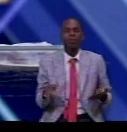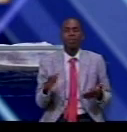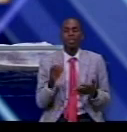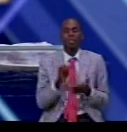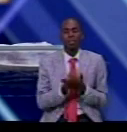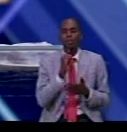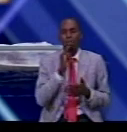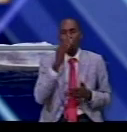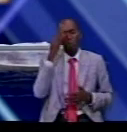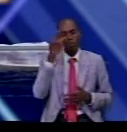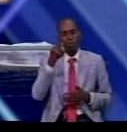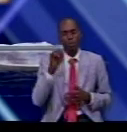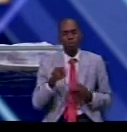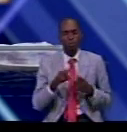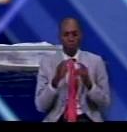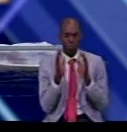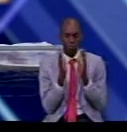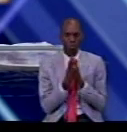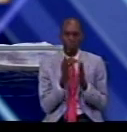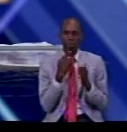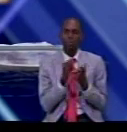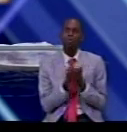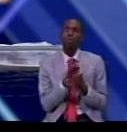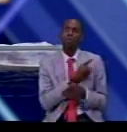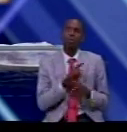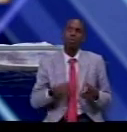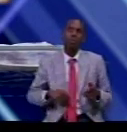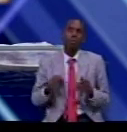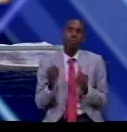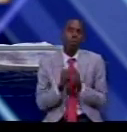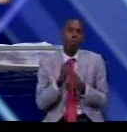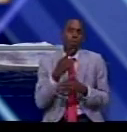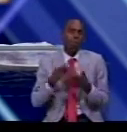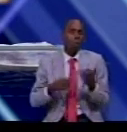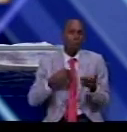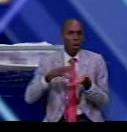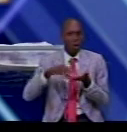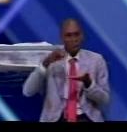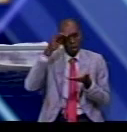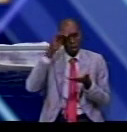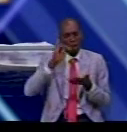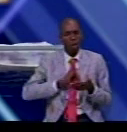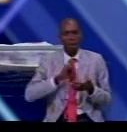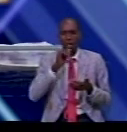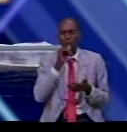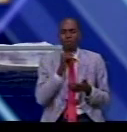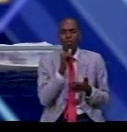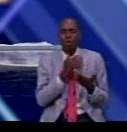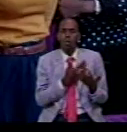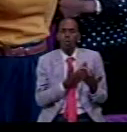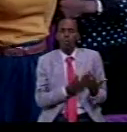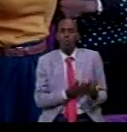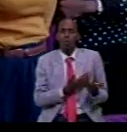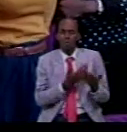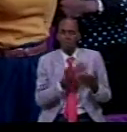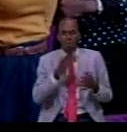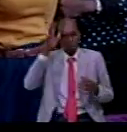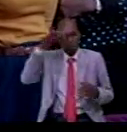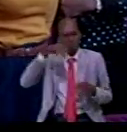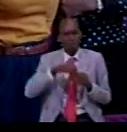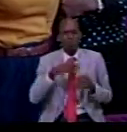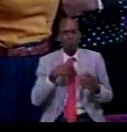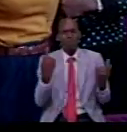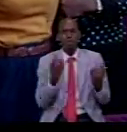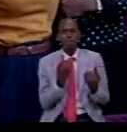have to pray and say, Lord, with what I've heard, I'm not waiting upon the time this stone will come to smash,